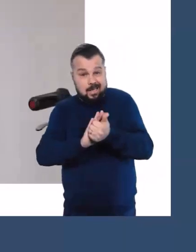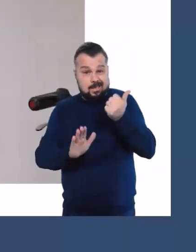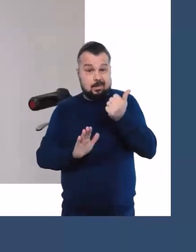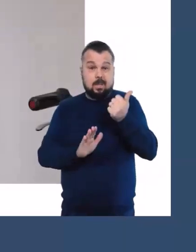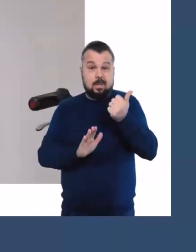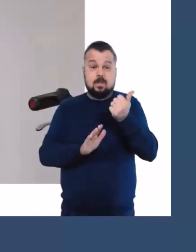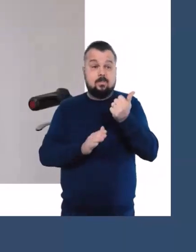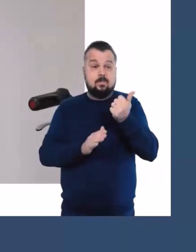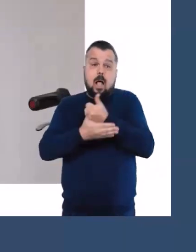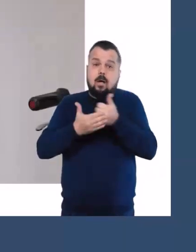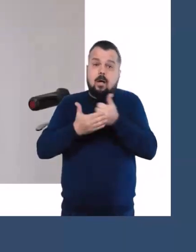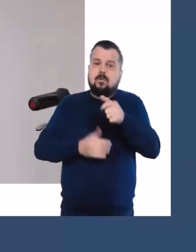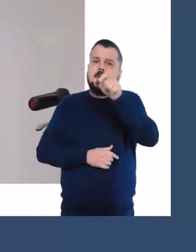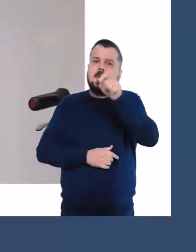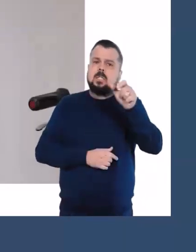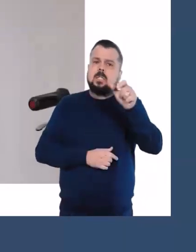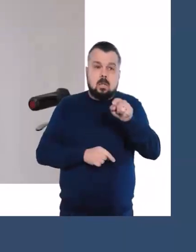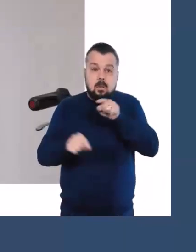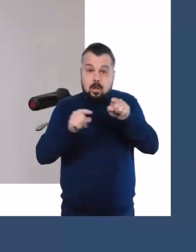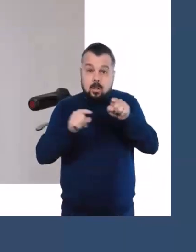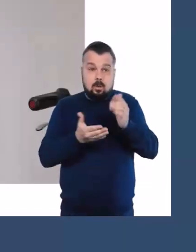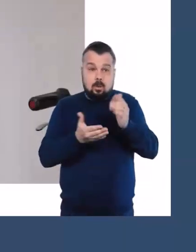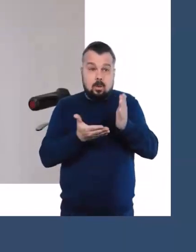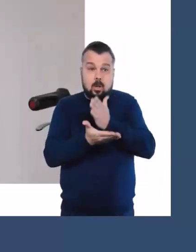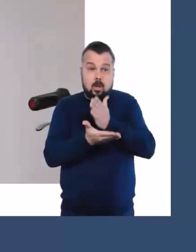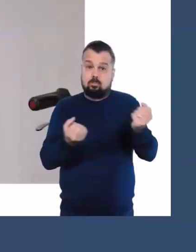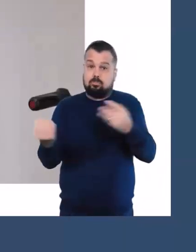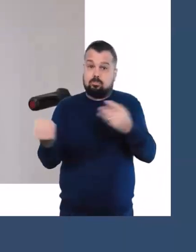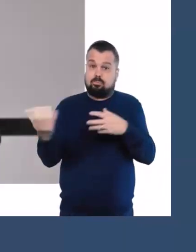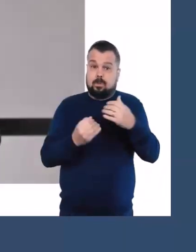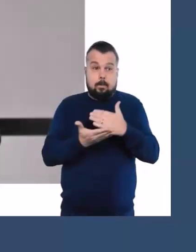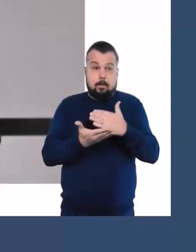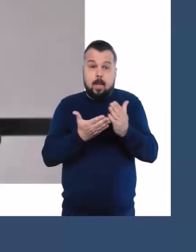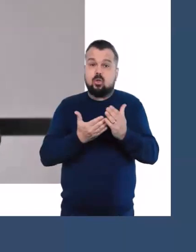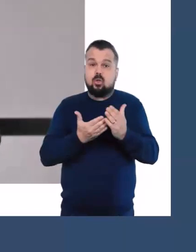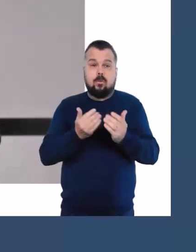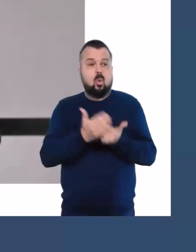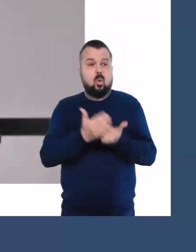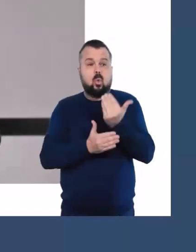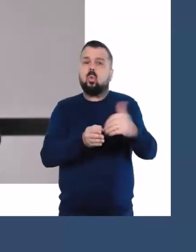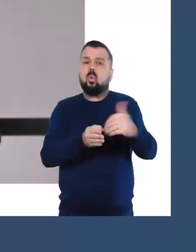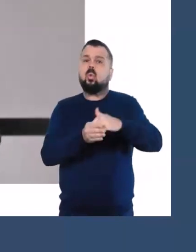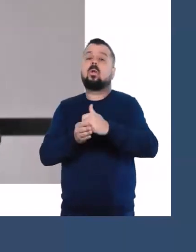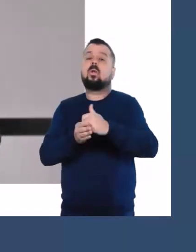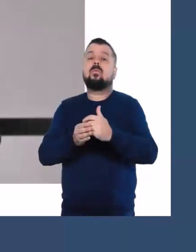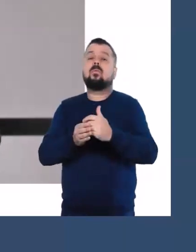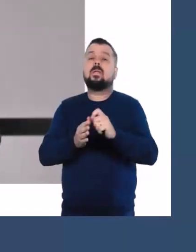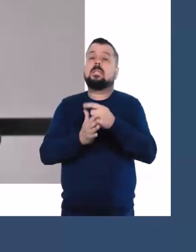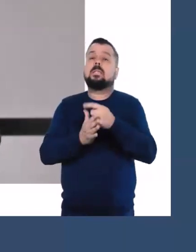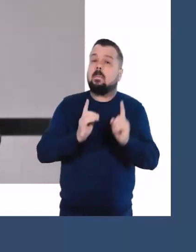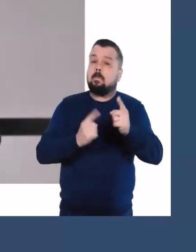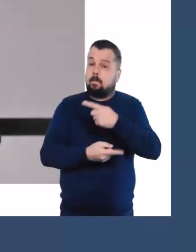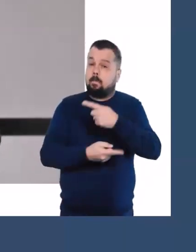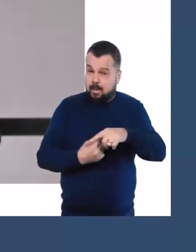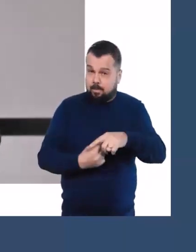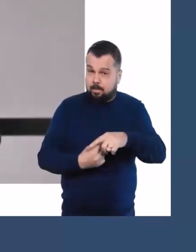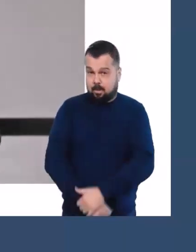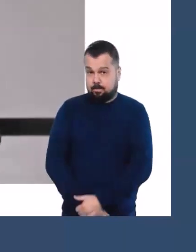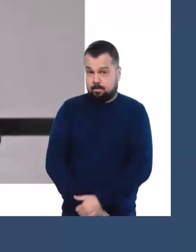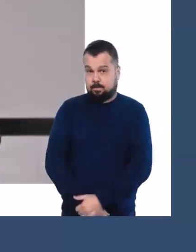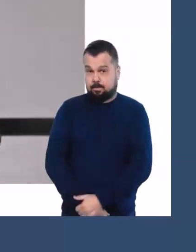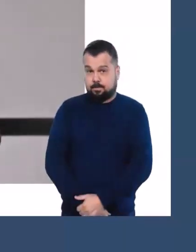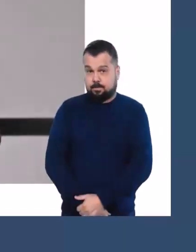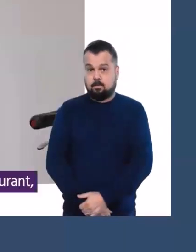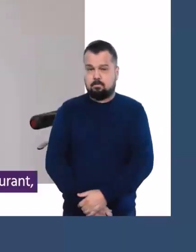the experience of every customer counts, and because they can be part of a step change of including